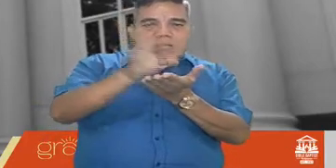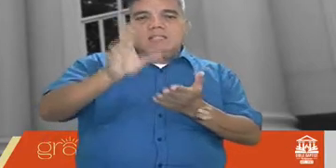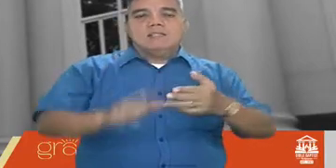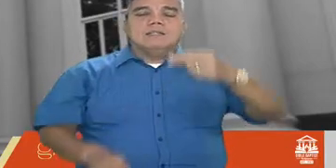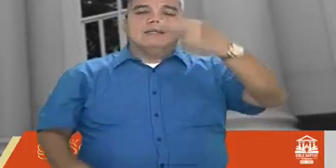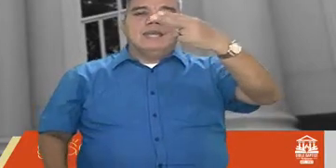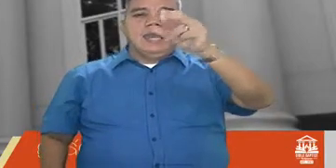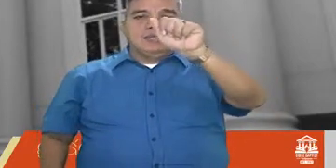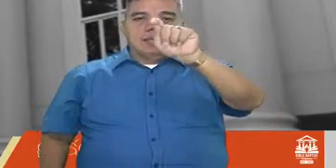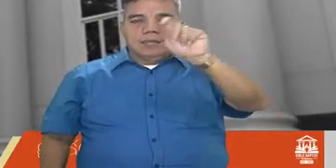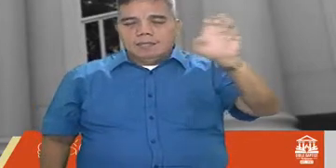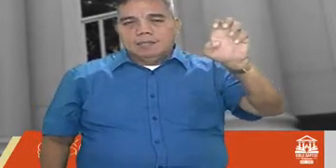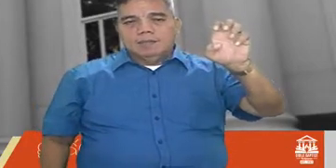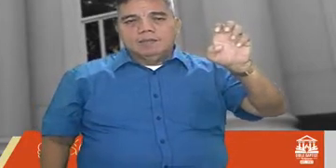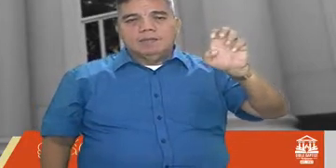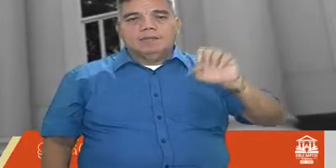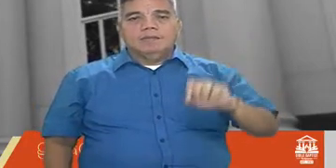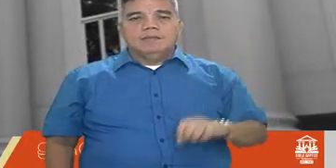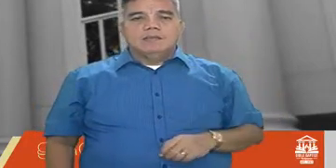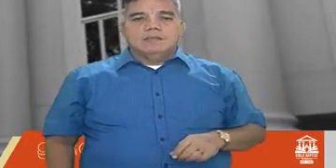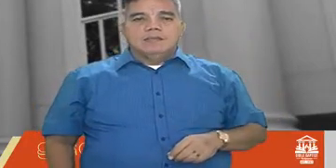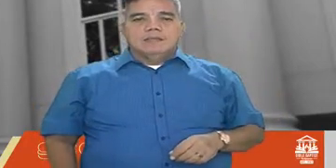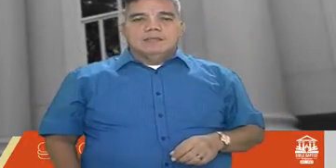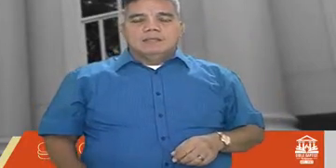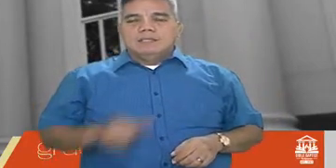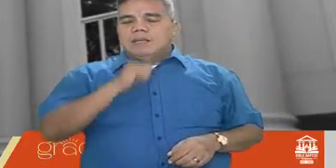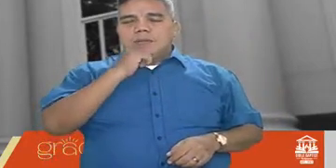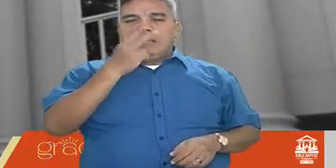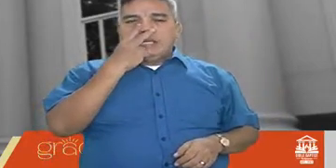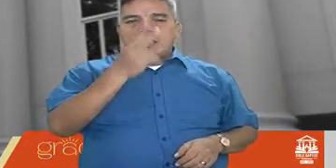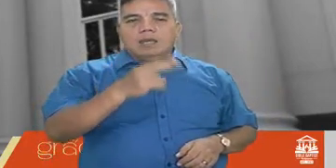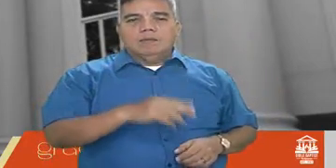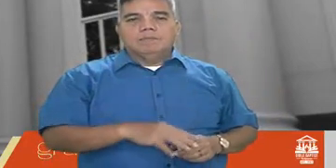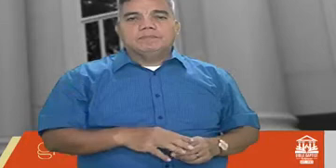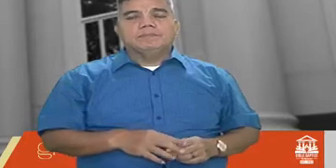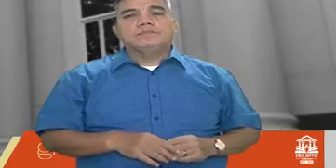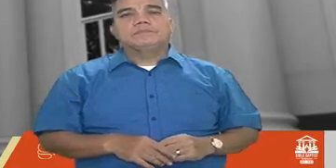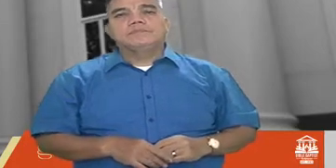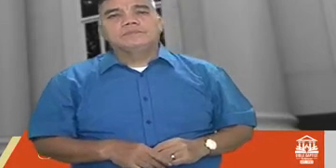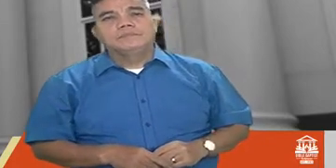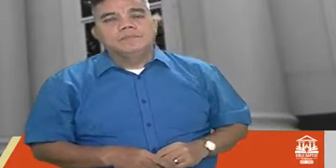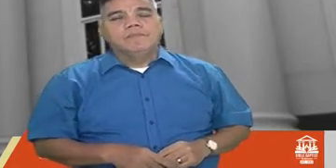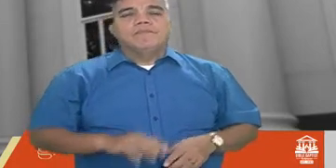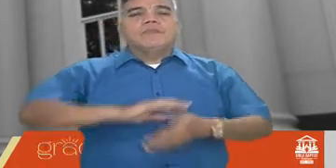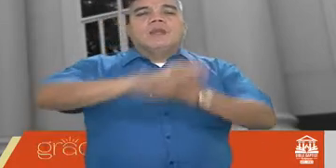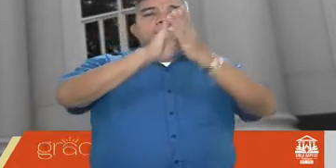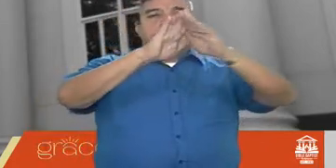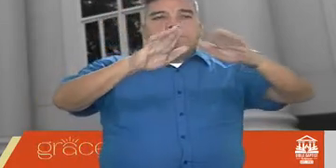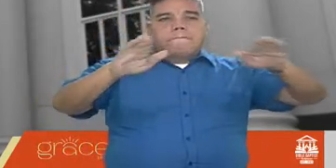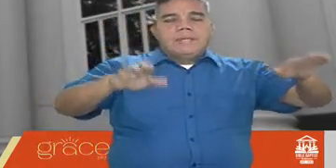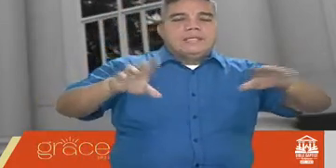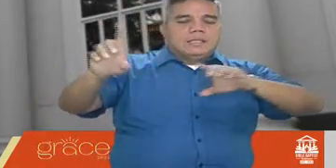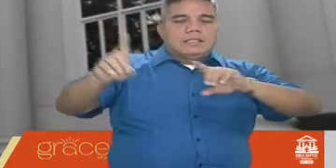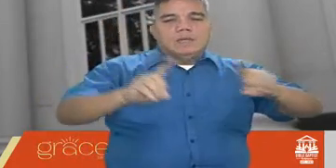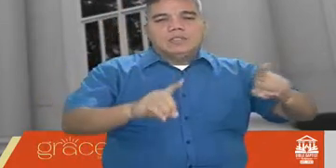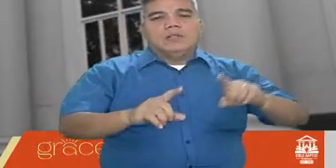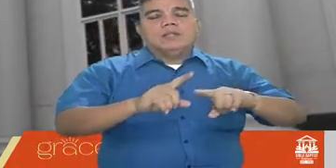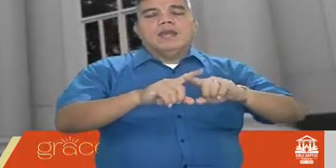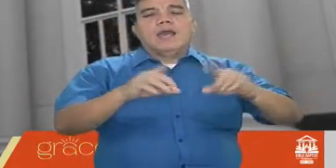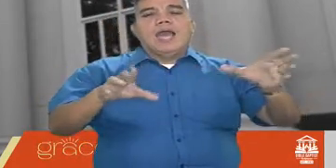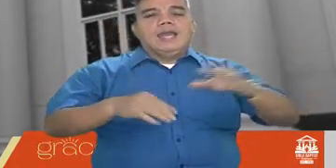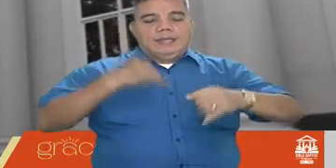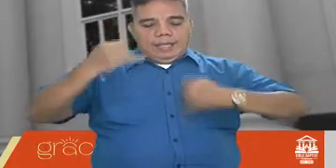So the root of bitterness. Na dia di makita, no? So peace as a result of